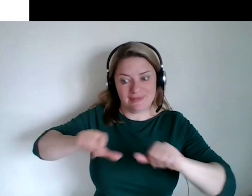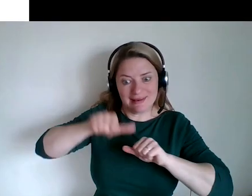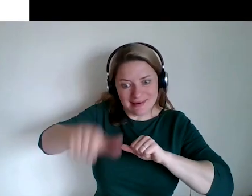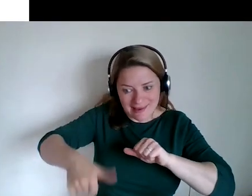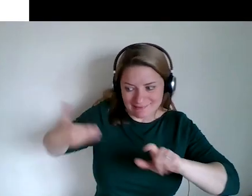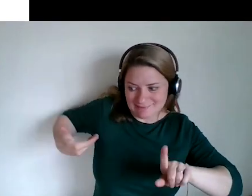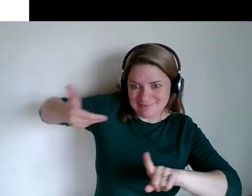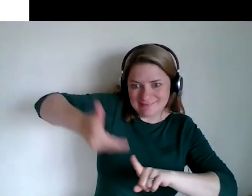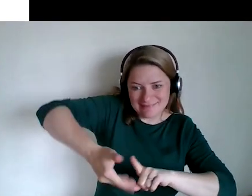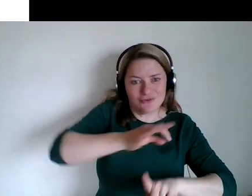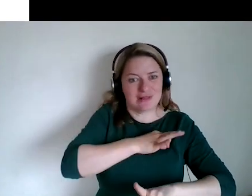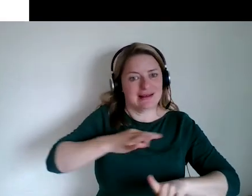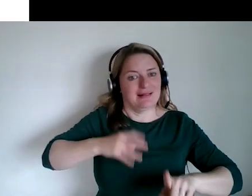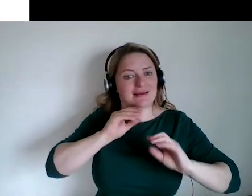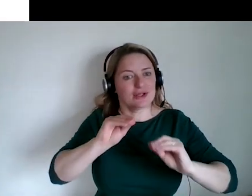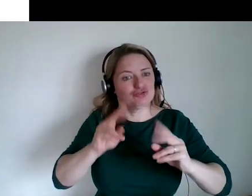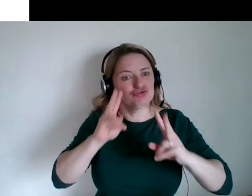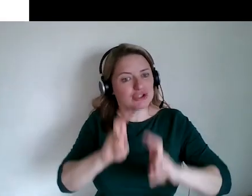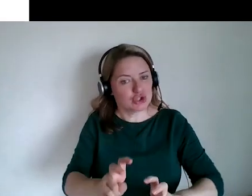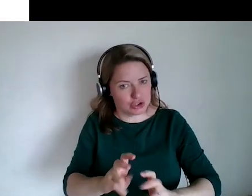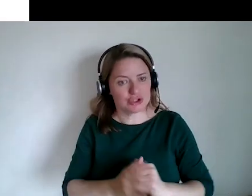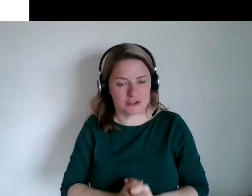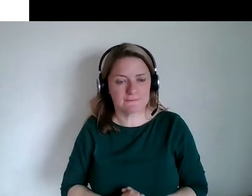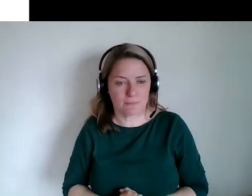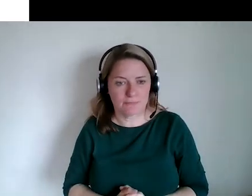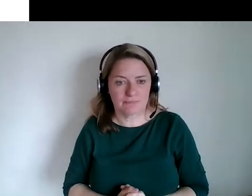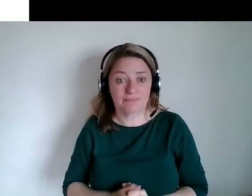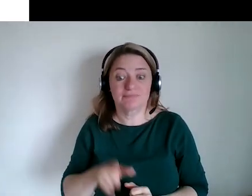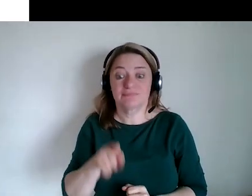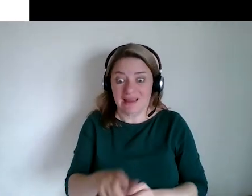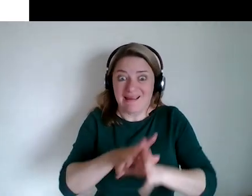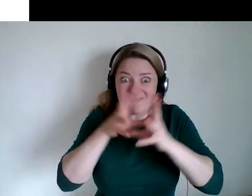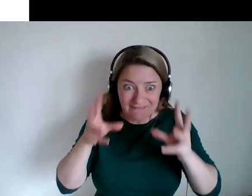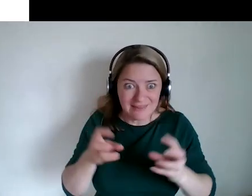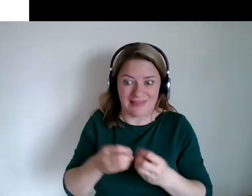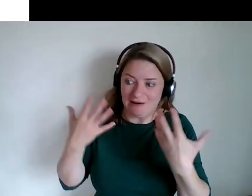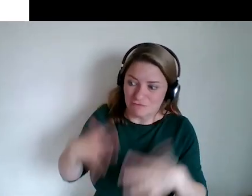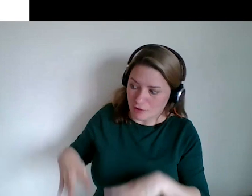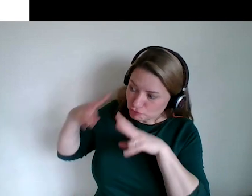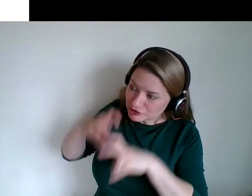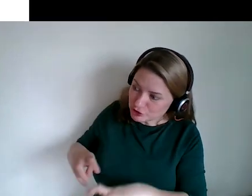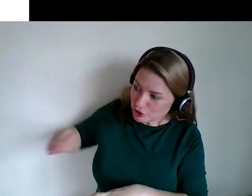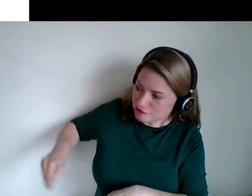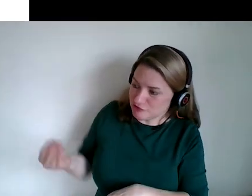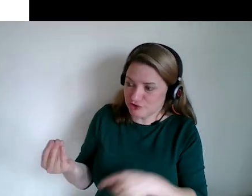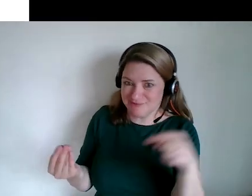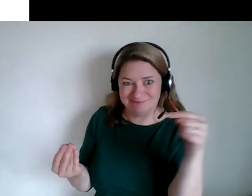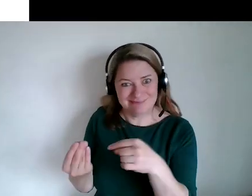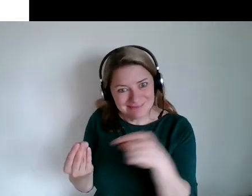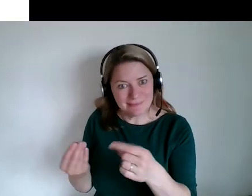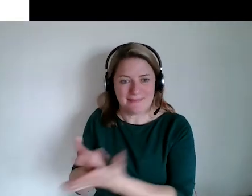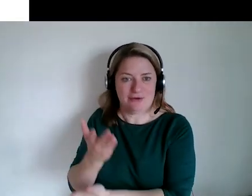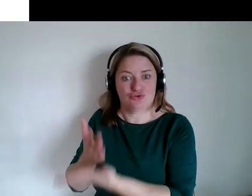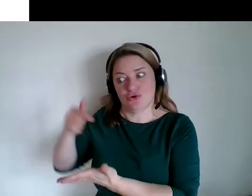in clinical education research. Our activities are underpinned by the research informing what is needed in clinical